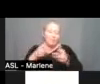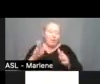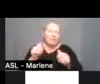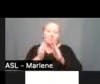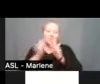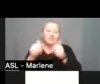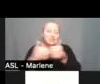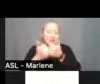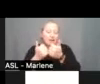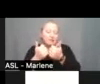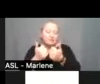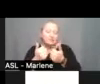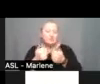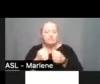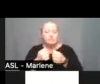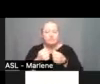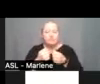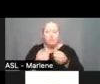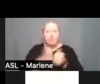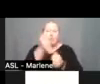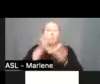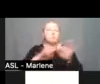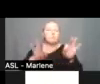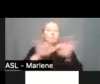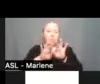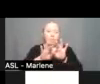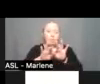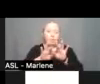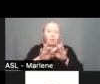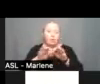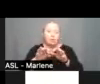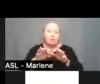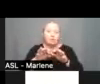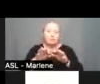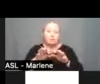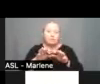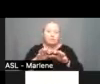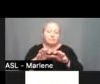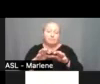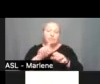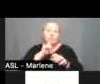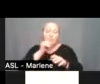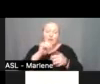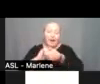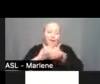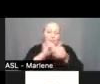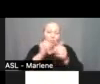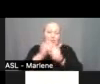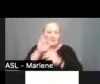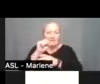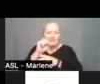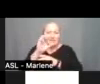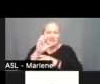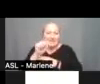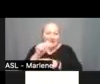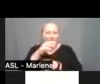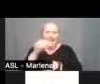you know one of the most important um ways of doing this is really our collaboration with csca and smita